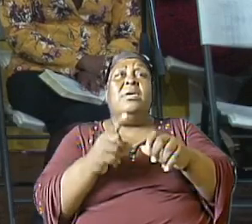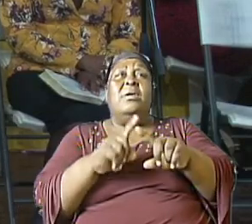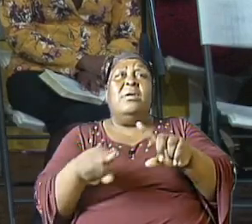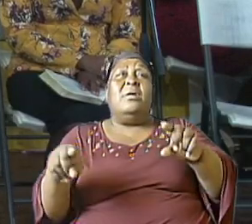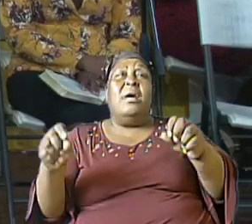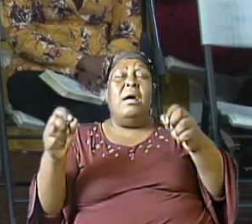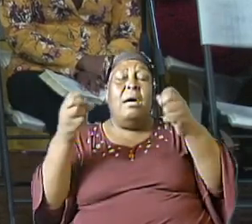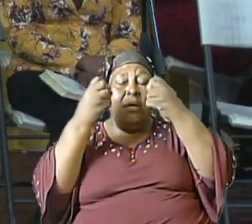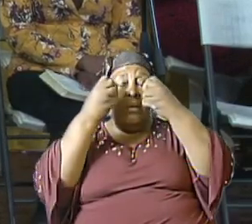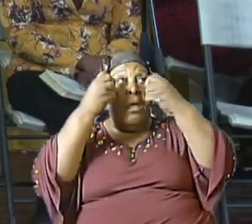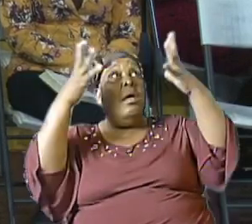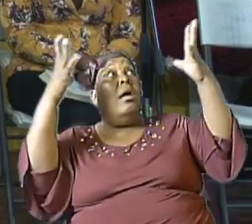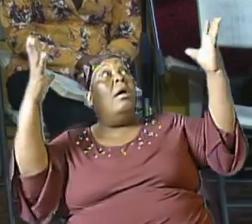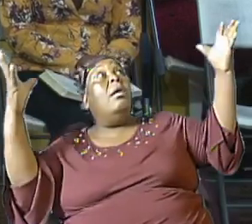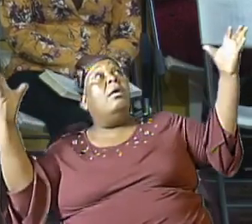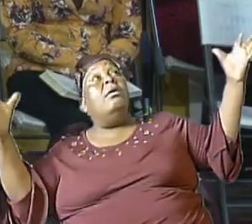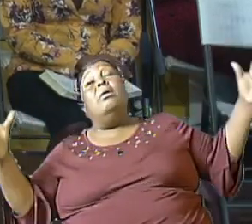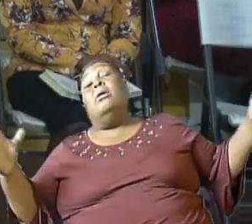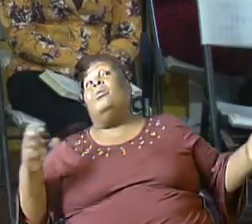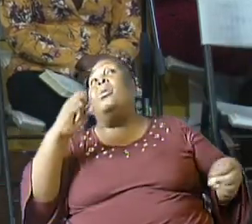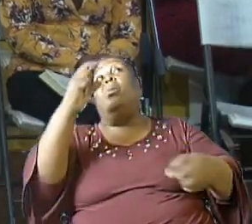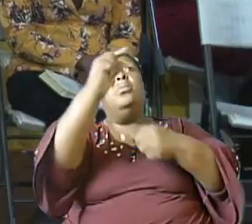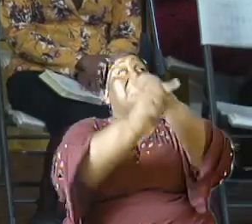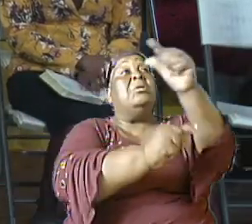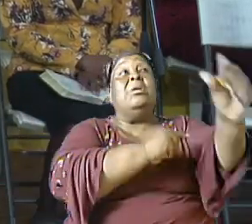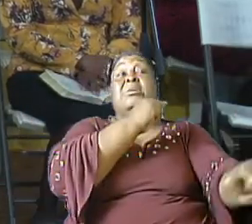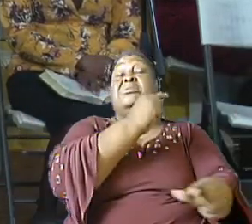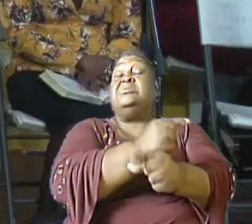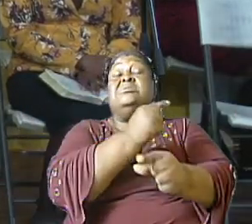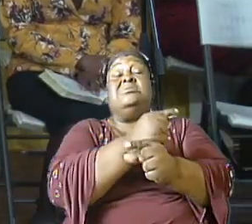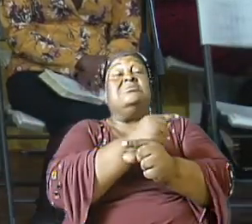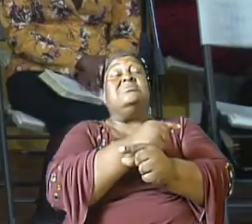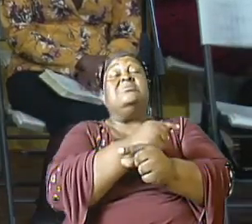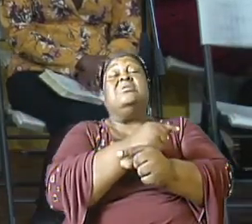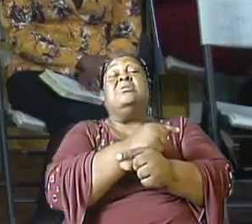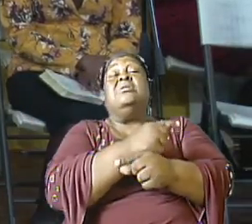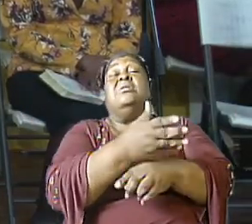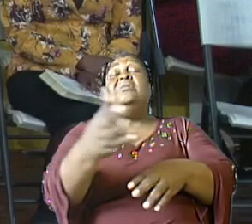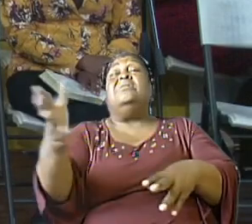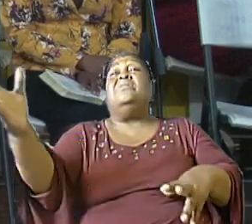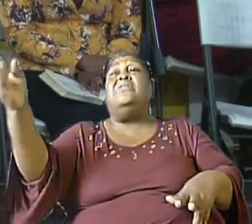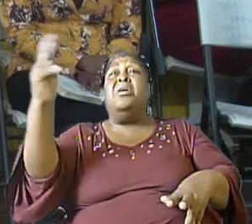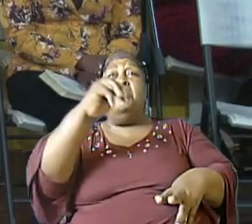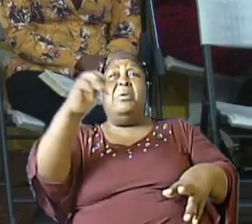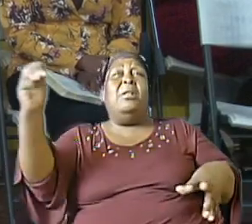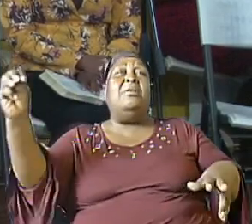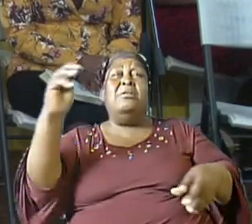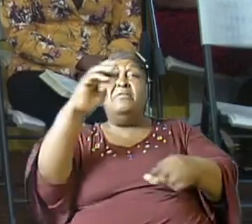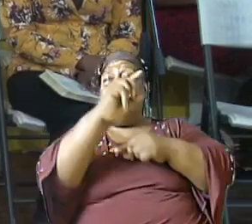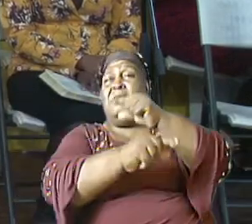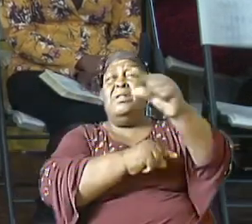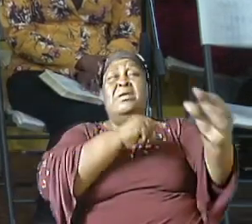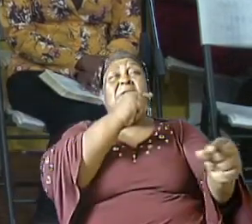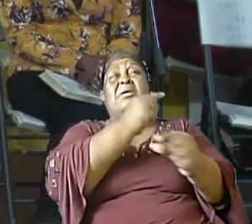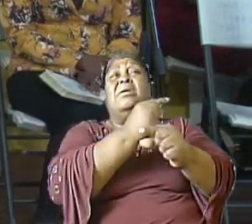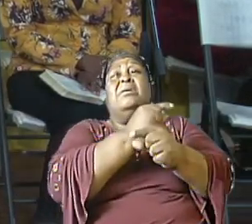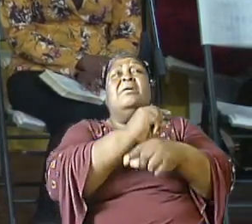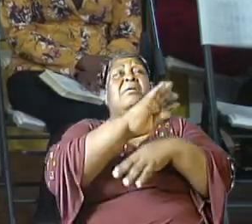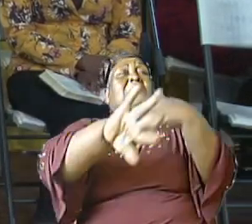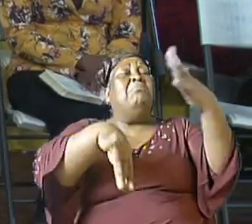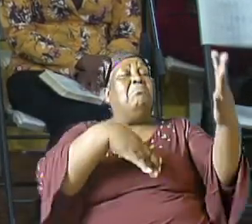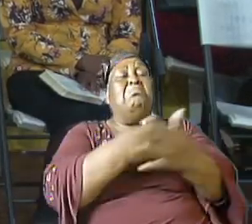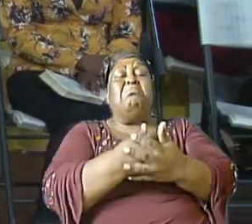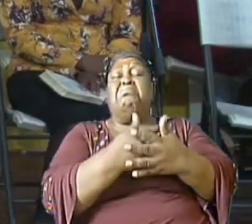We cannot explore our own galaxy. And there are millions of galaxies.